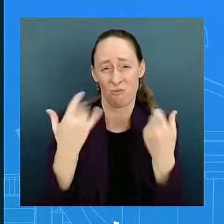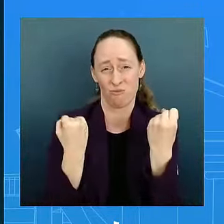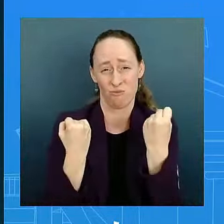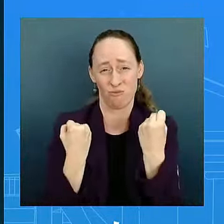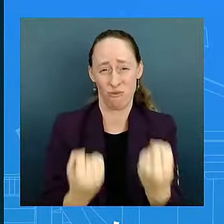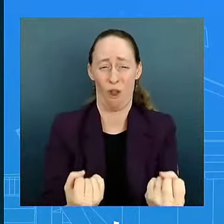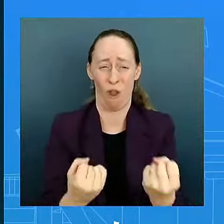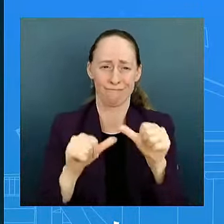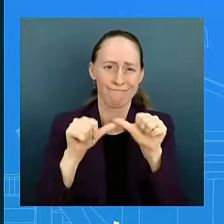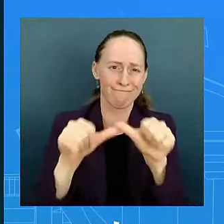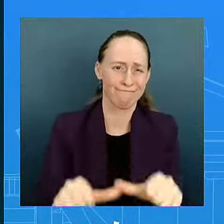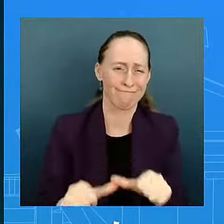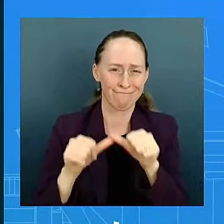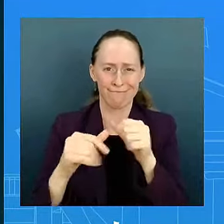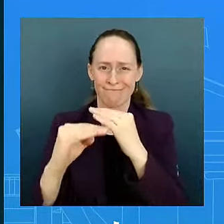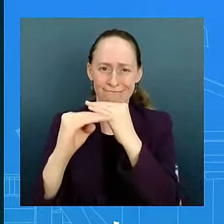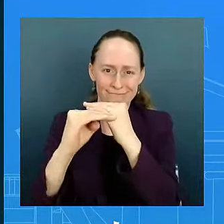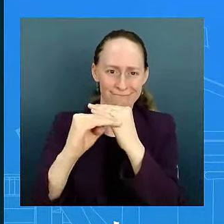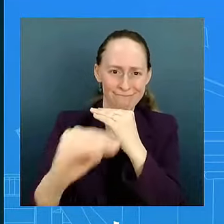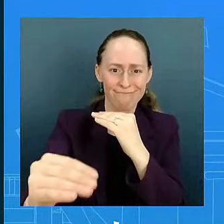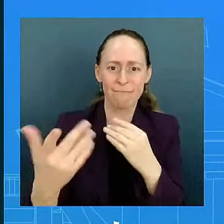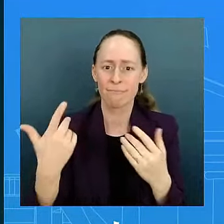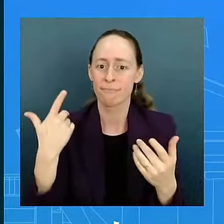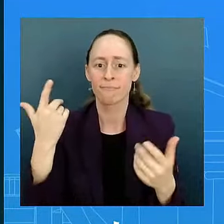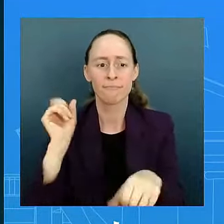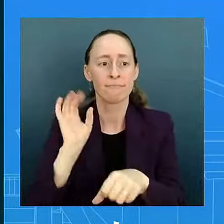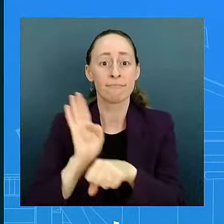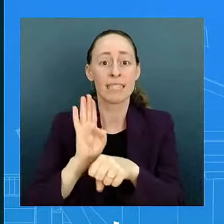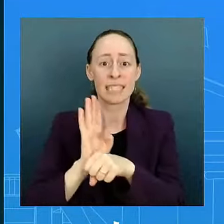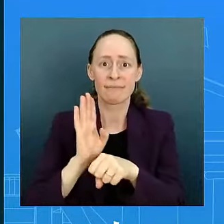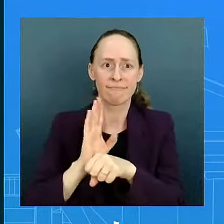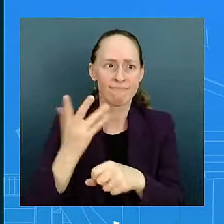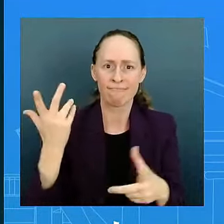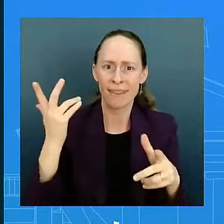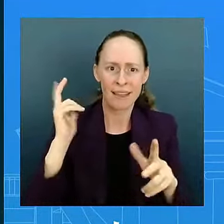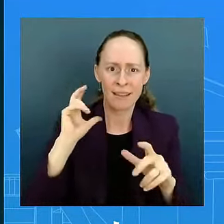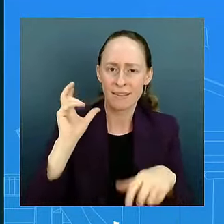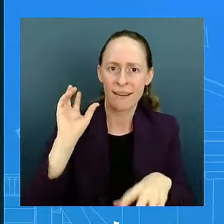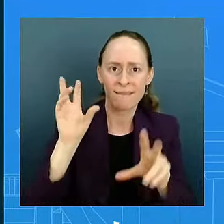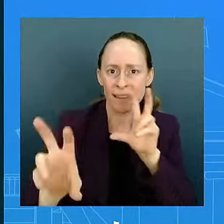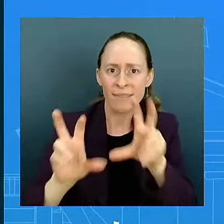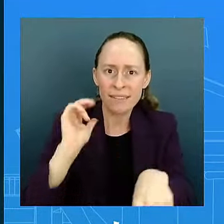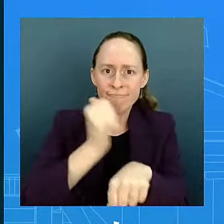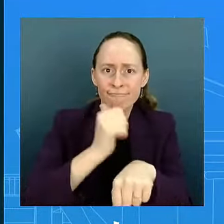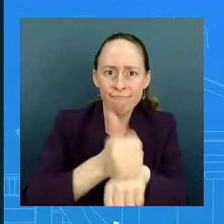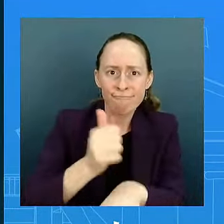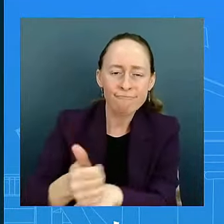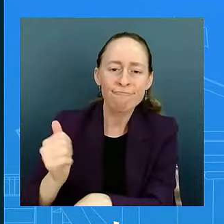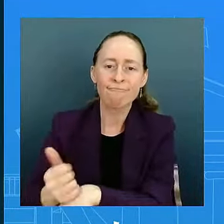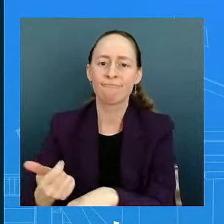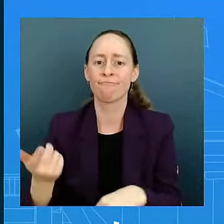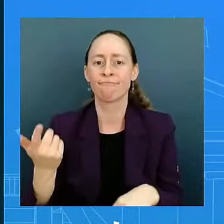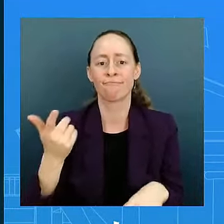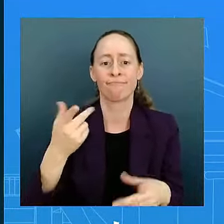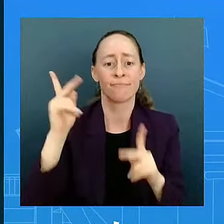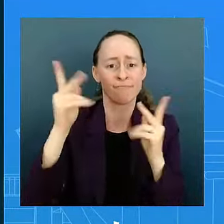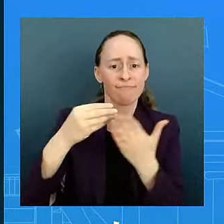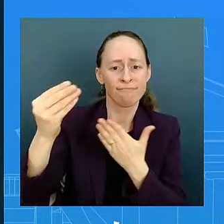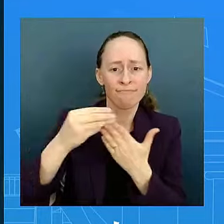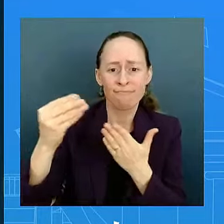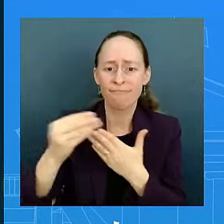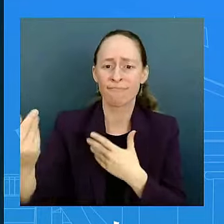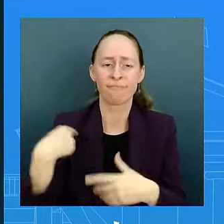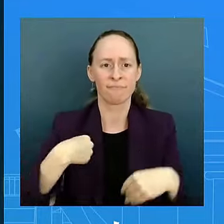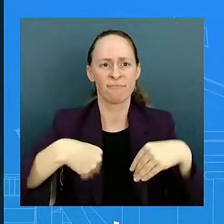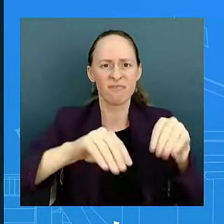productivity. And so that is certainly our focus. And we're going to continue to keep an eye on what's